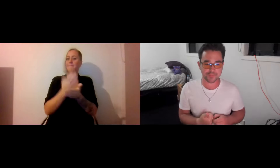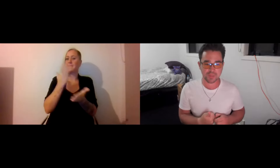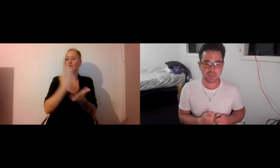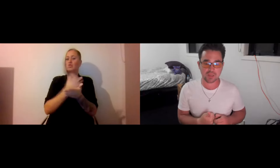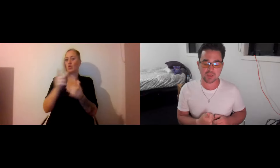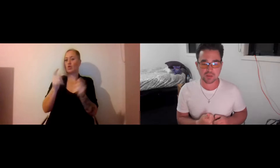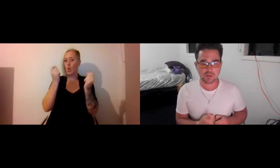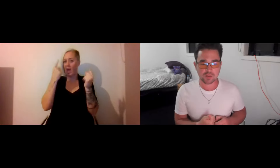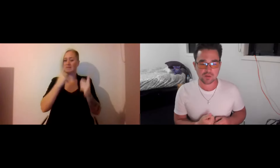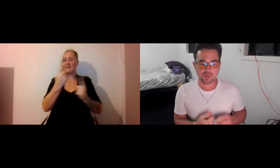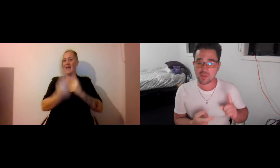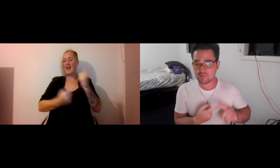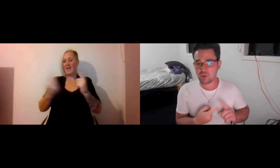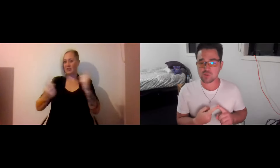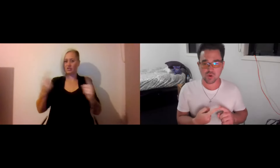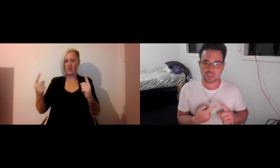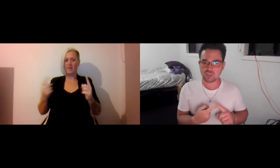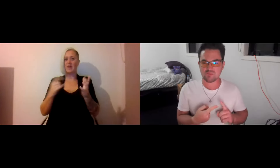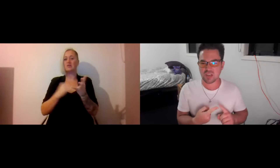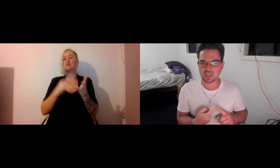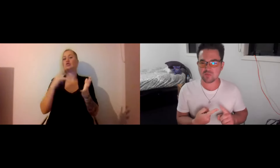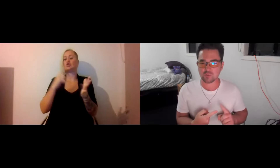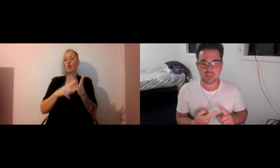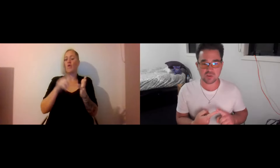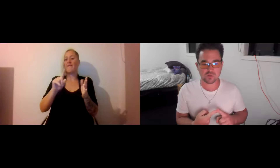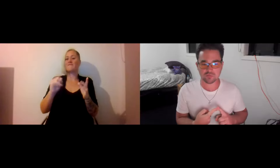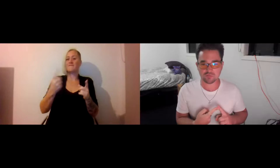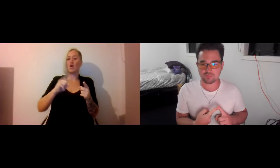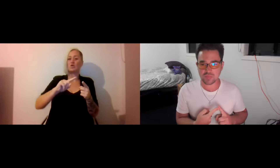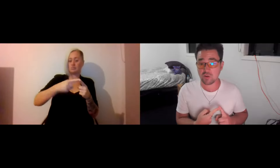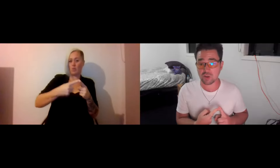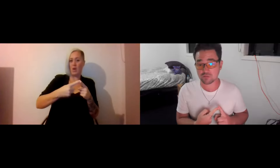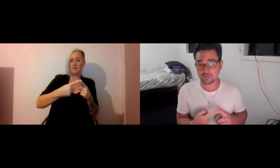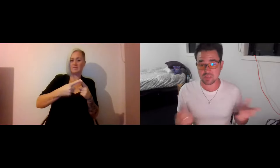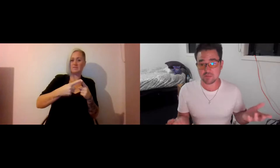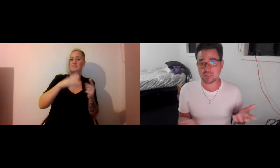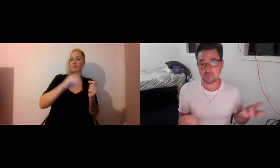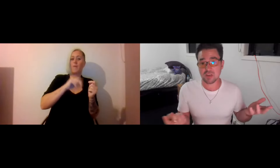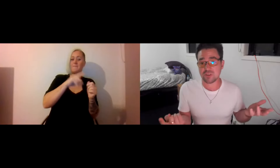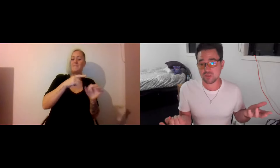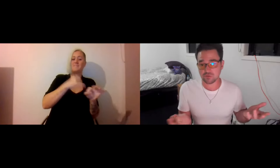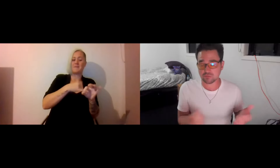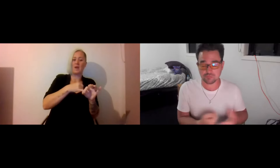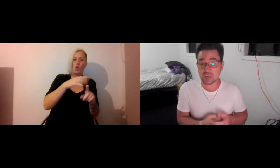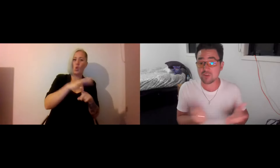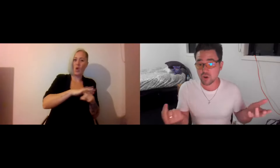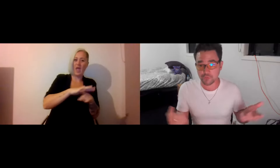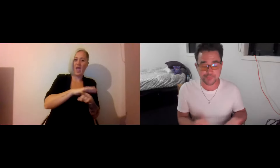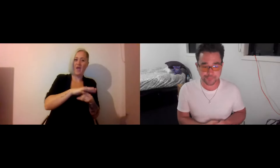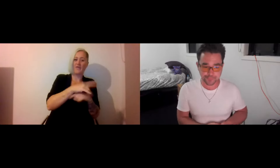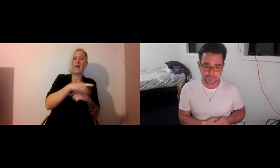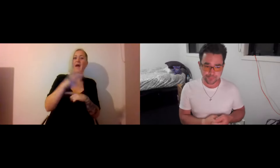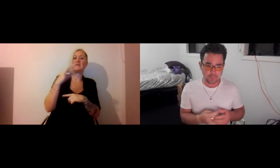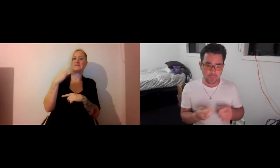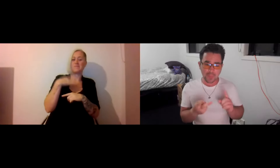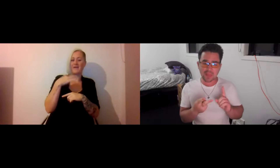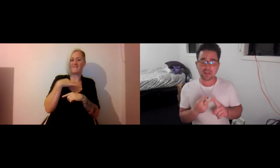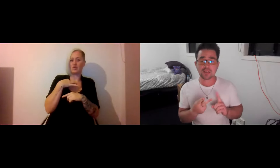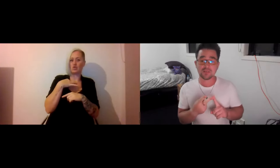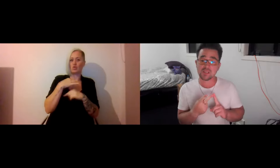other. So that first point is just mainly for the medical area. That means it's beneficial, you never know.